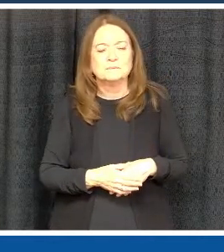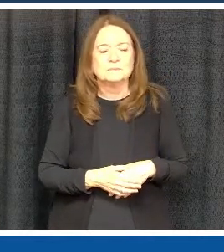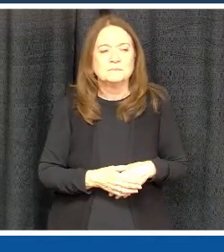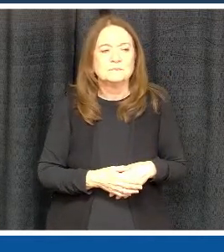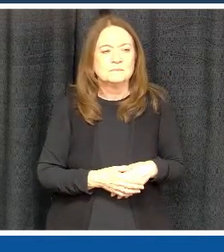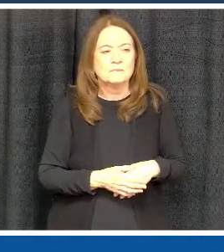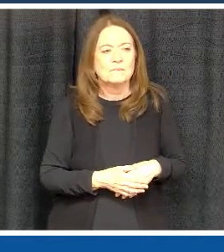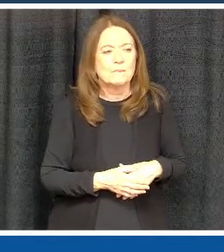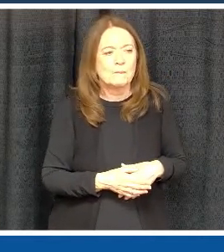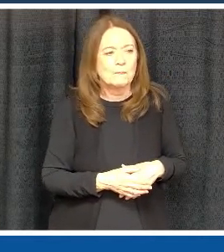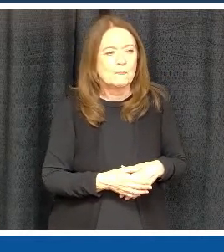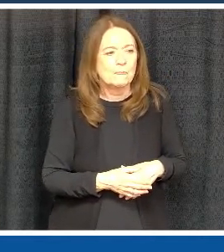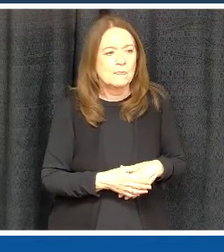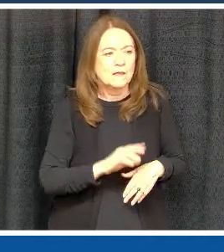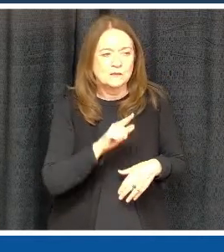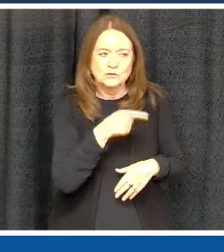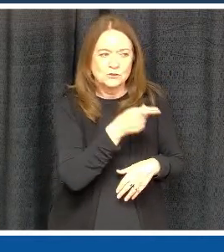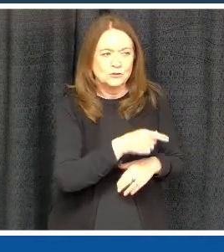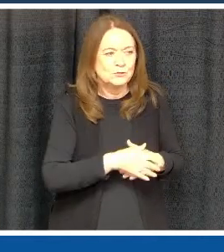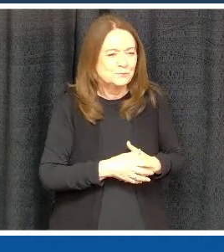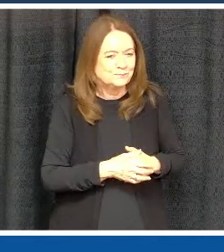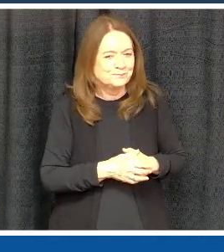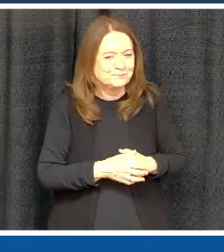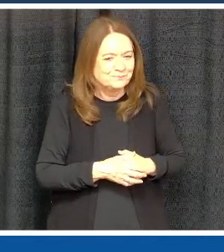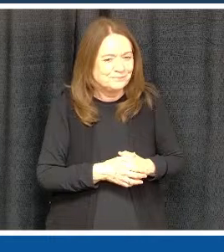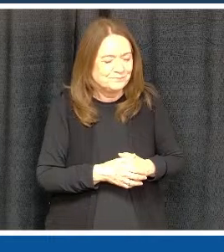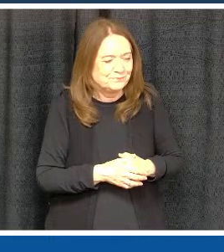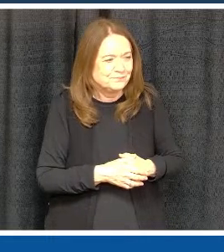No, just you this time.